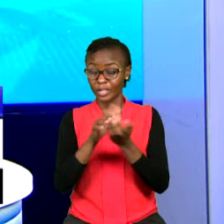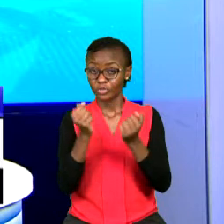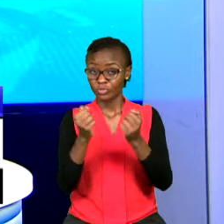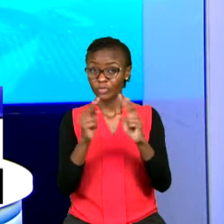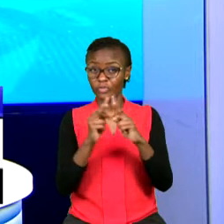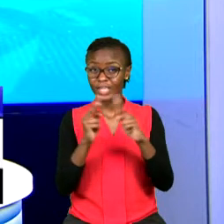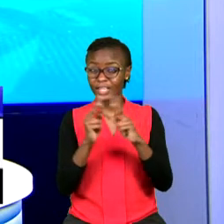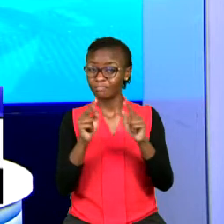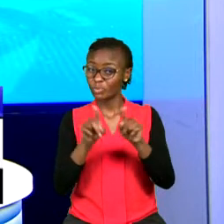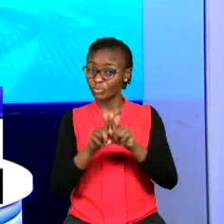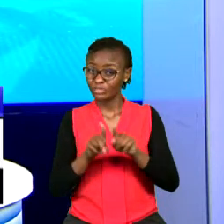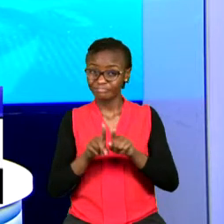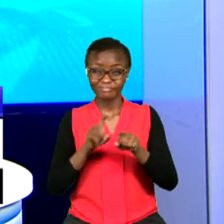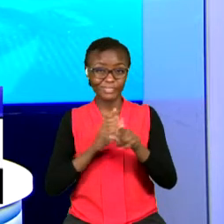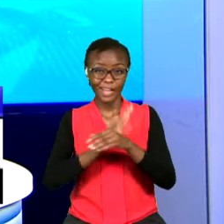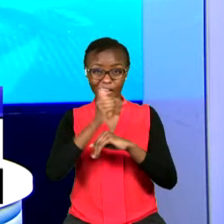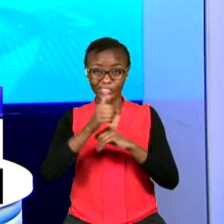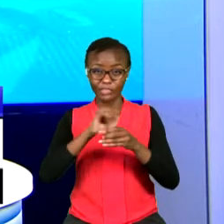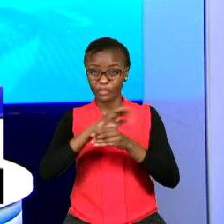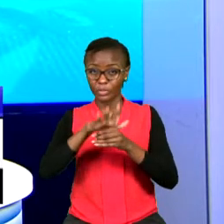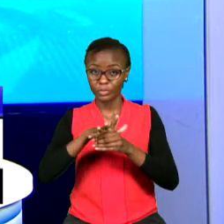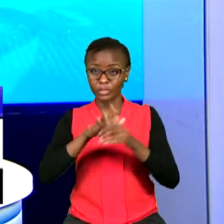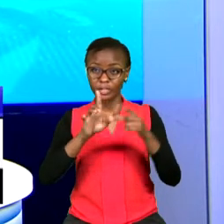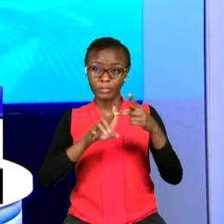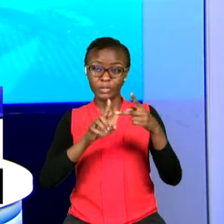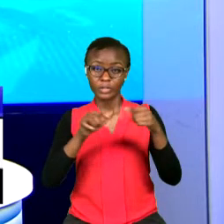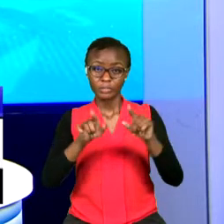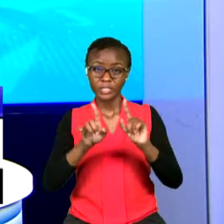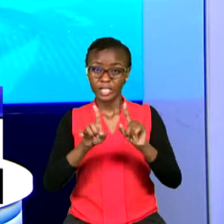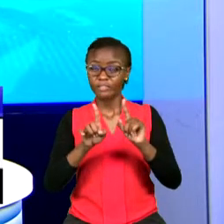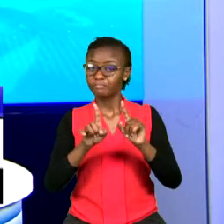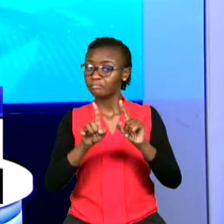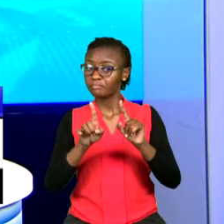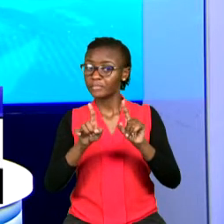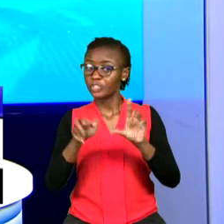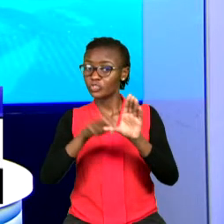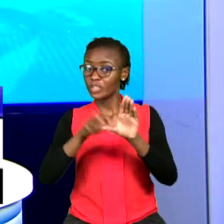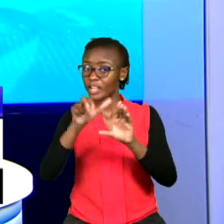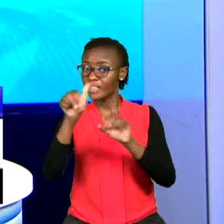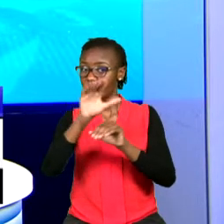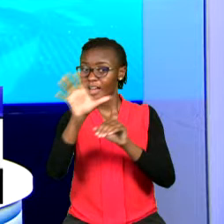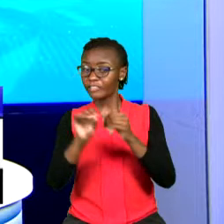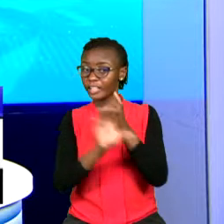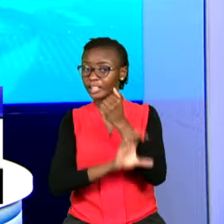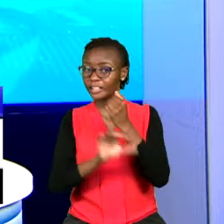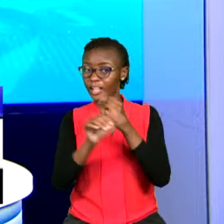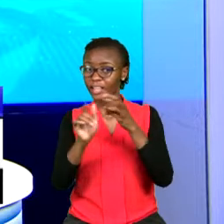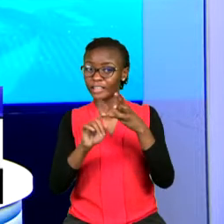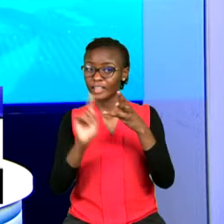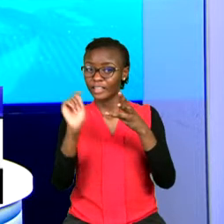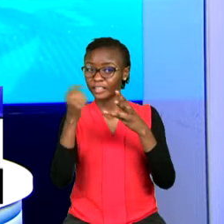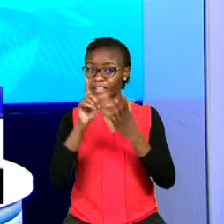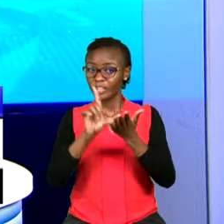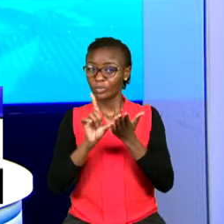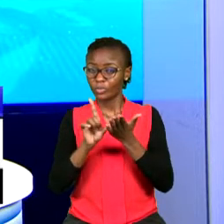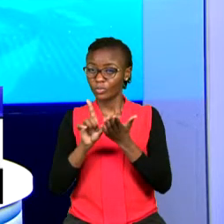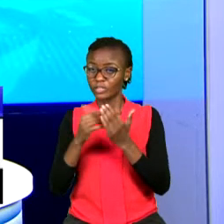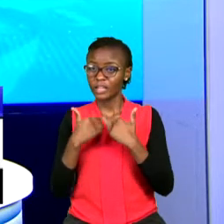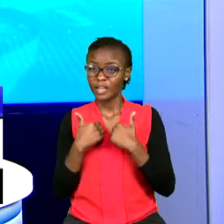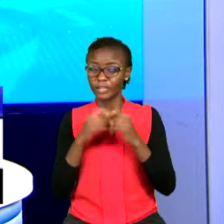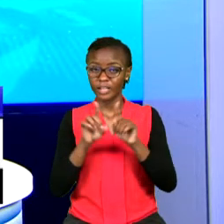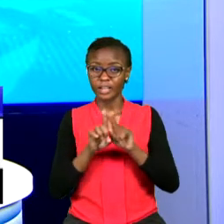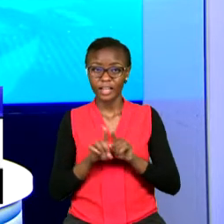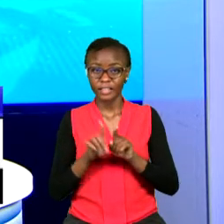over the COVID-19 pandemic period, its entry into other African countries, Kenya's debt situation and the lighter side of the